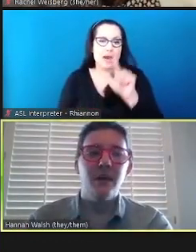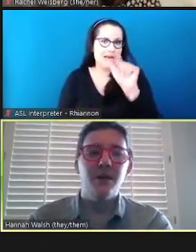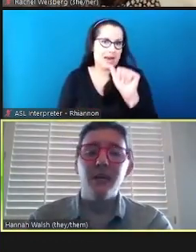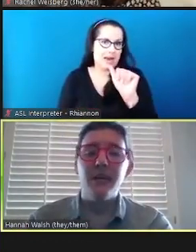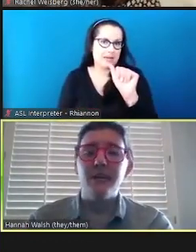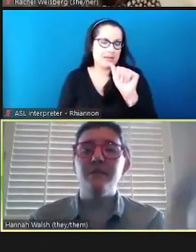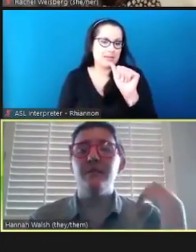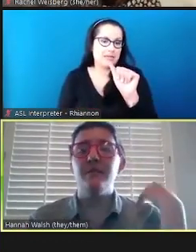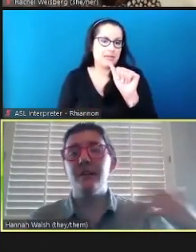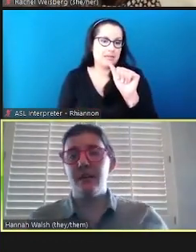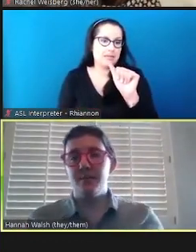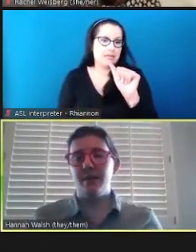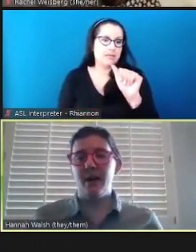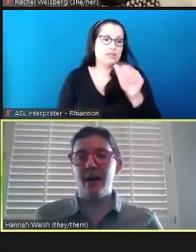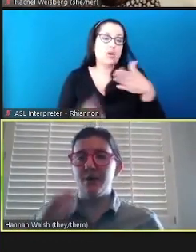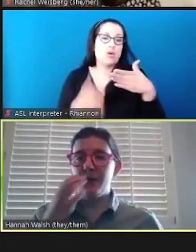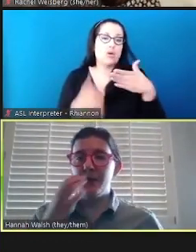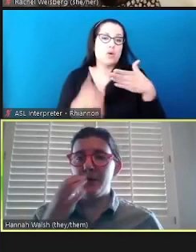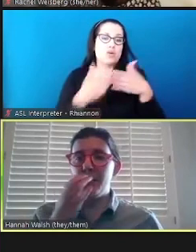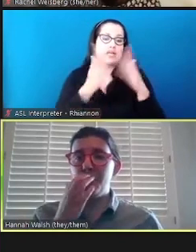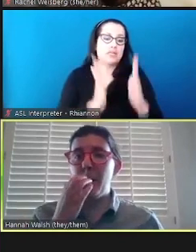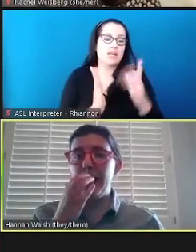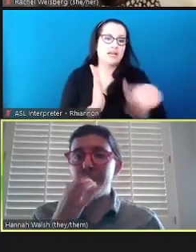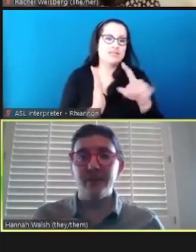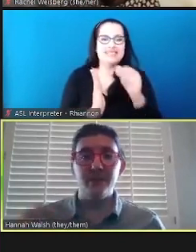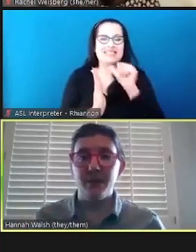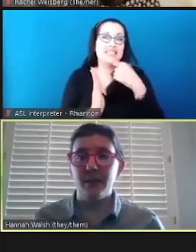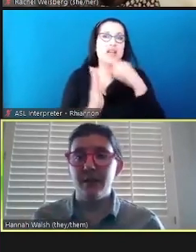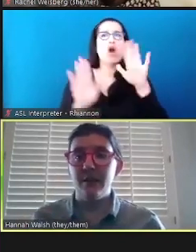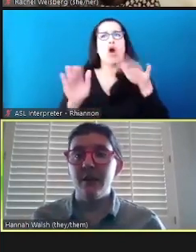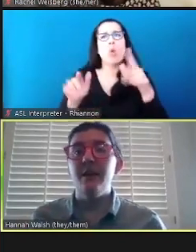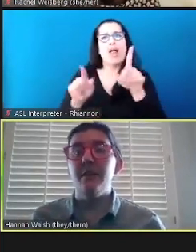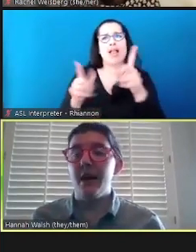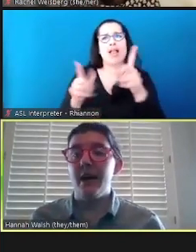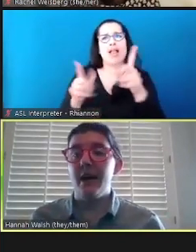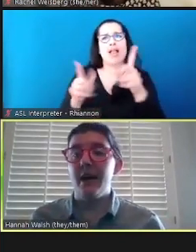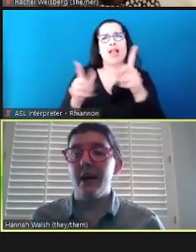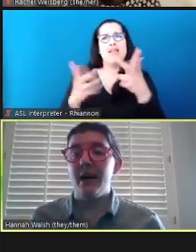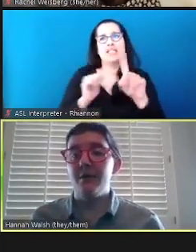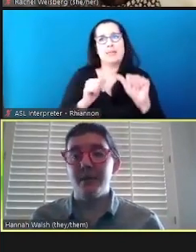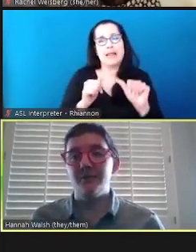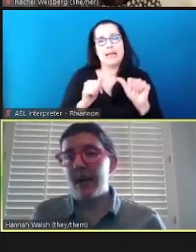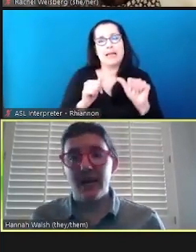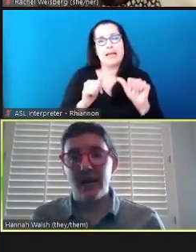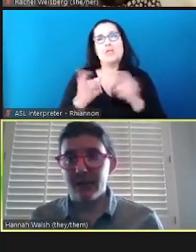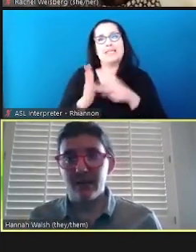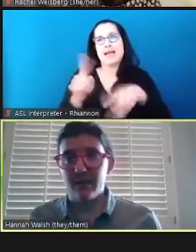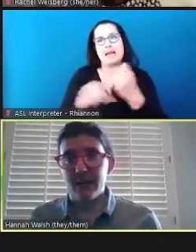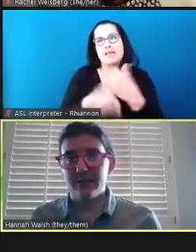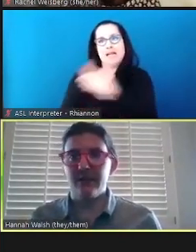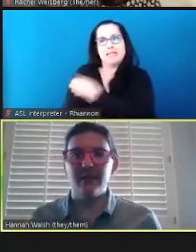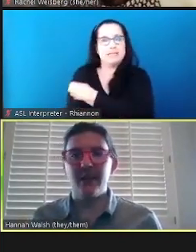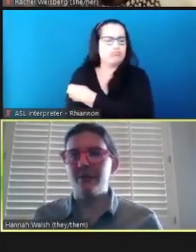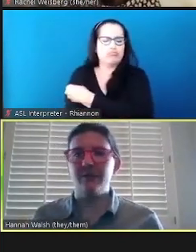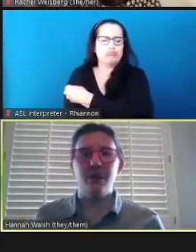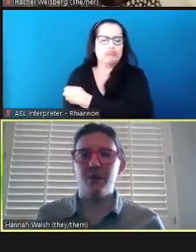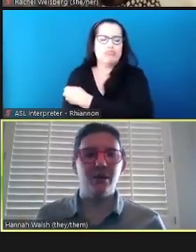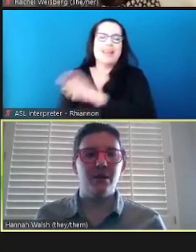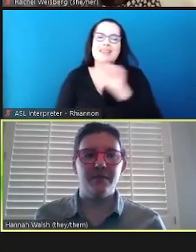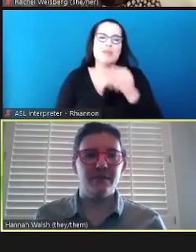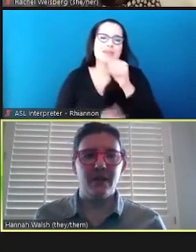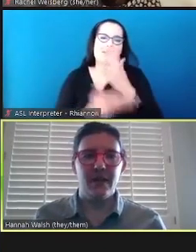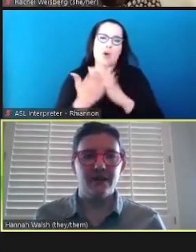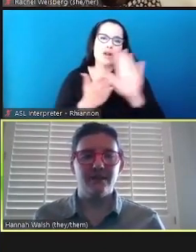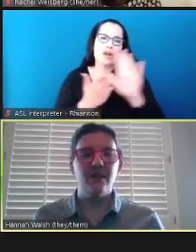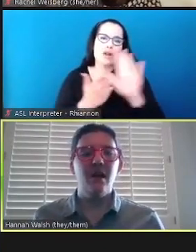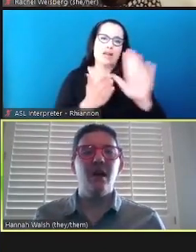these plaintiffs claimed that, I have a disability that makes it so I can't get the vaccine. That was not a part